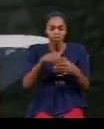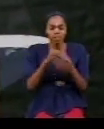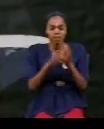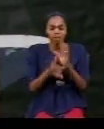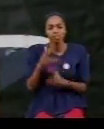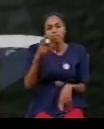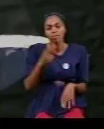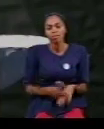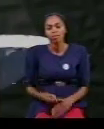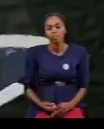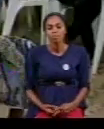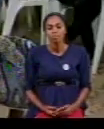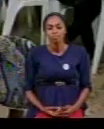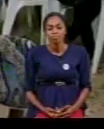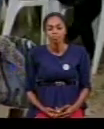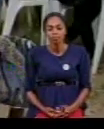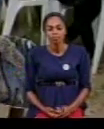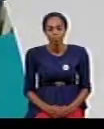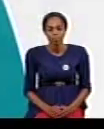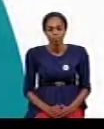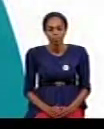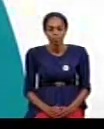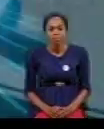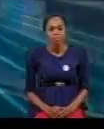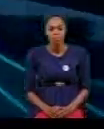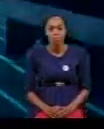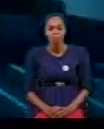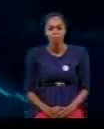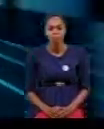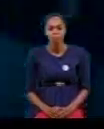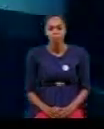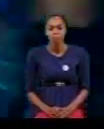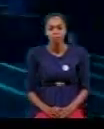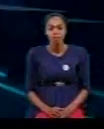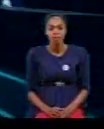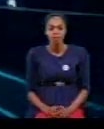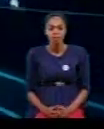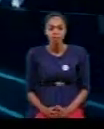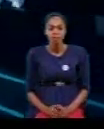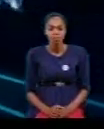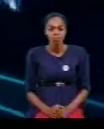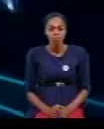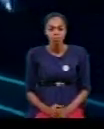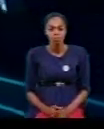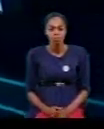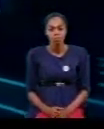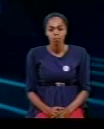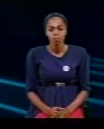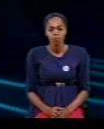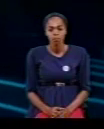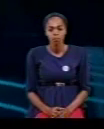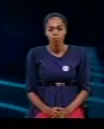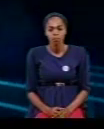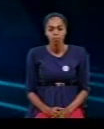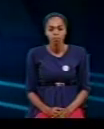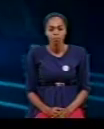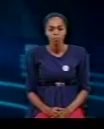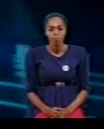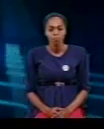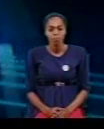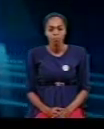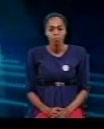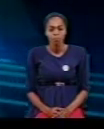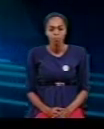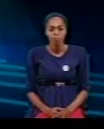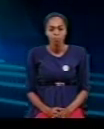Join us in singing with joy. to our great King Jesus as